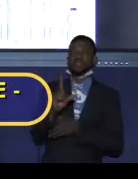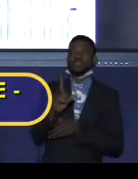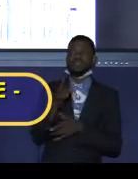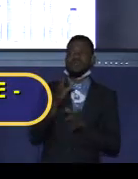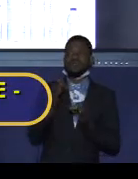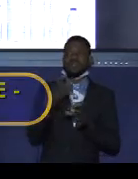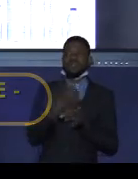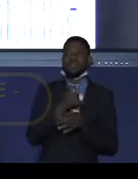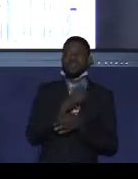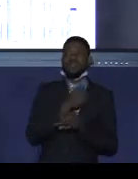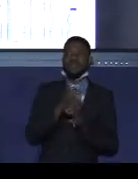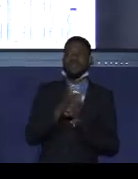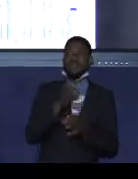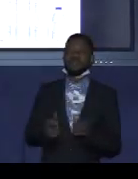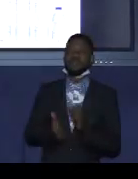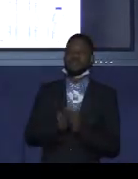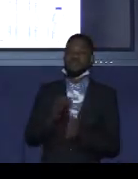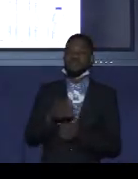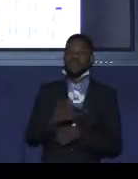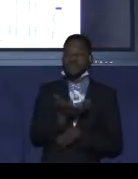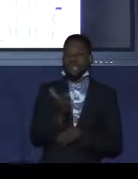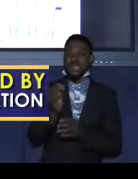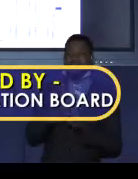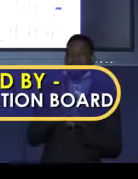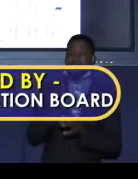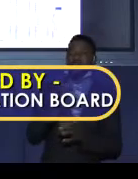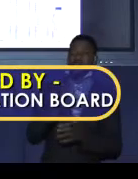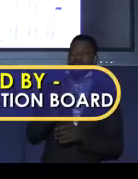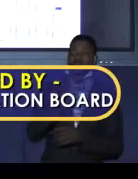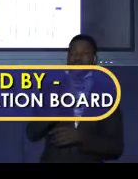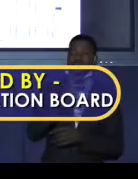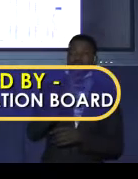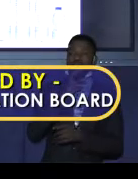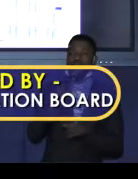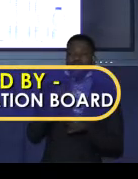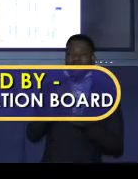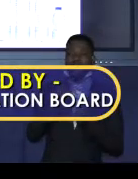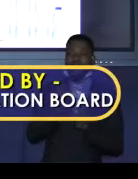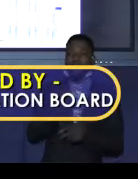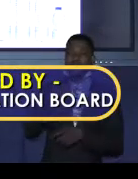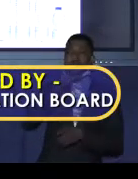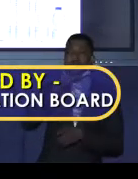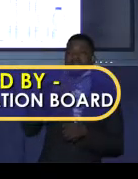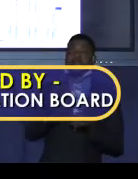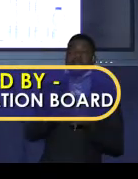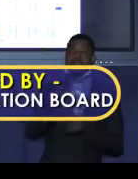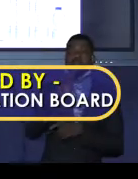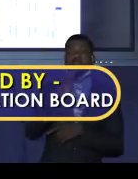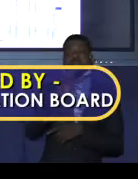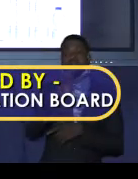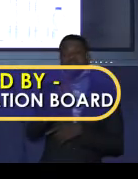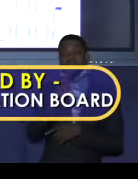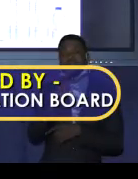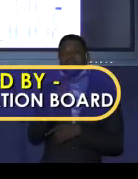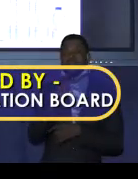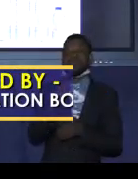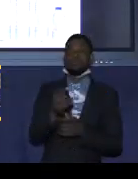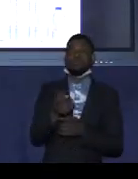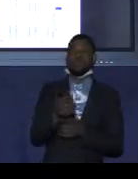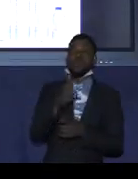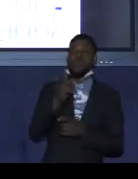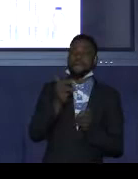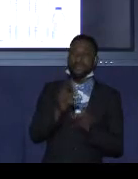And this is why you see, if you take a bottle of water, so most of this bottle water for personal drinks like a Lucozade Boost or